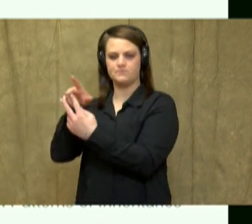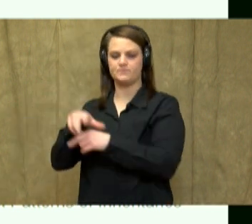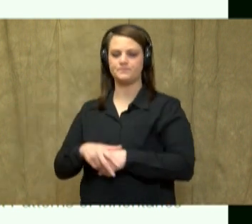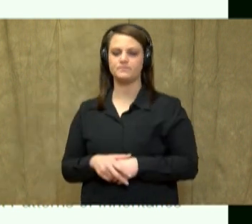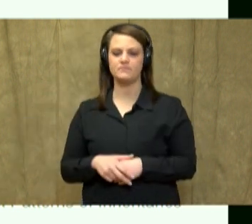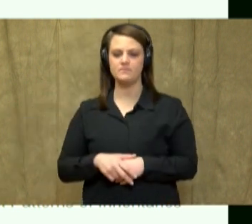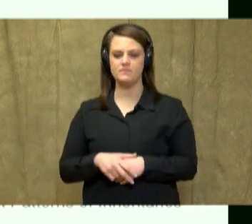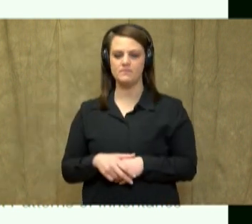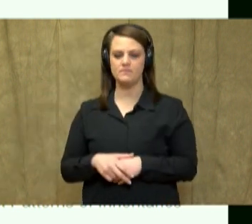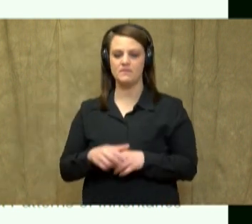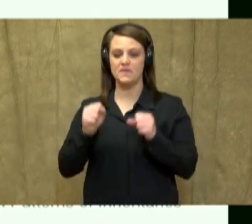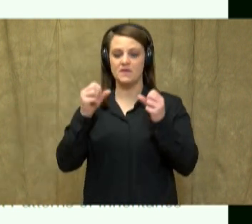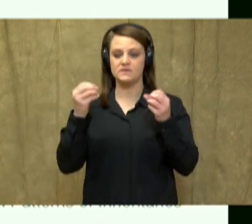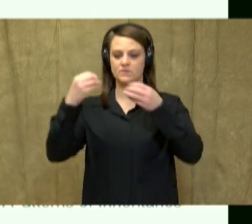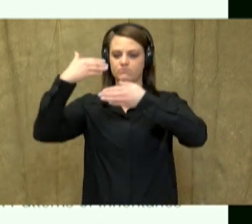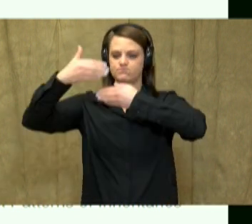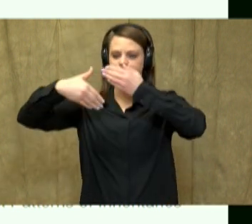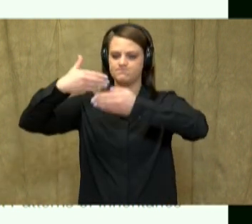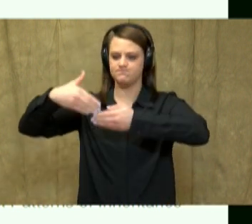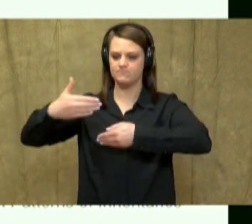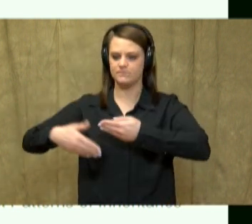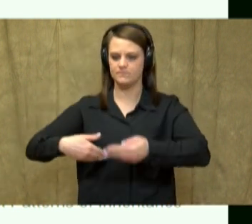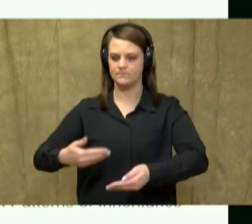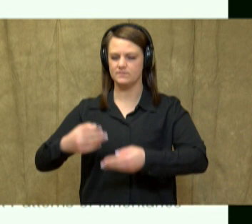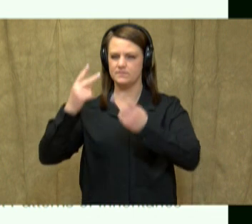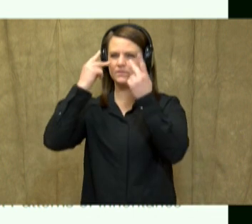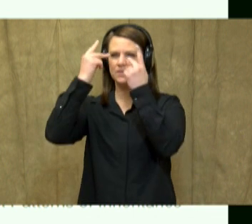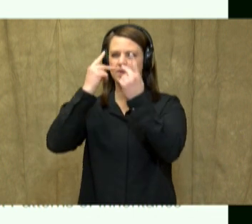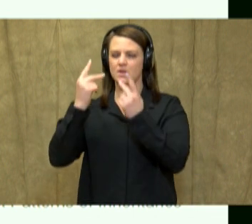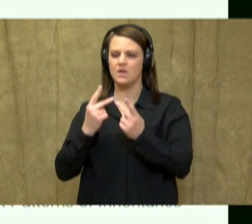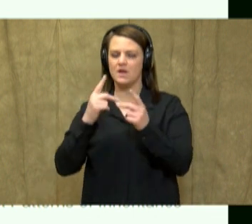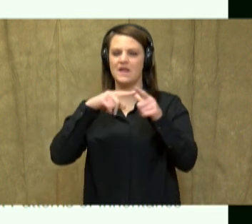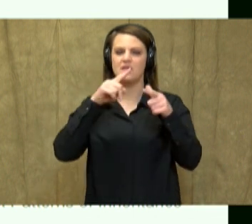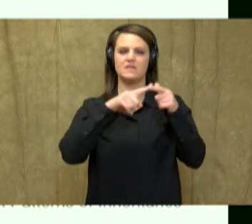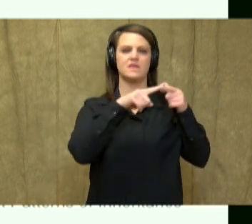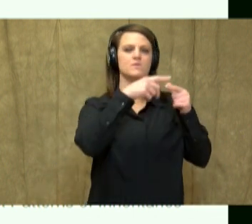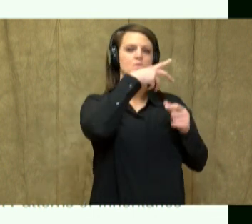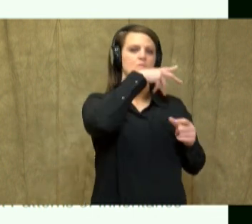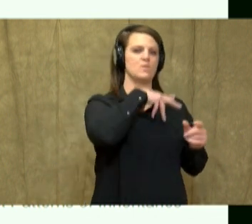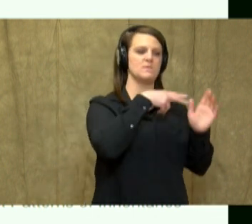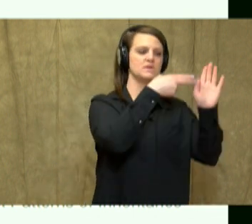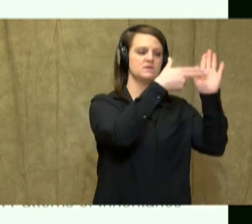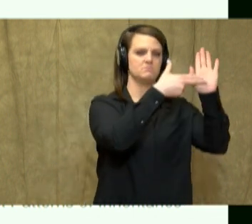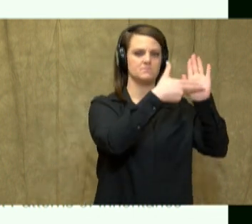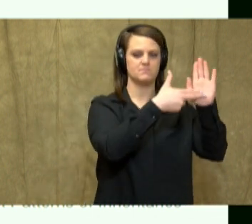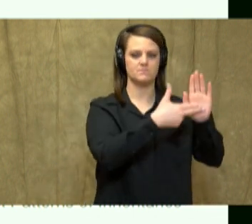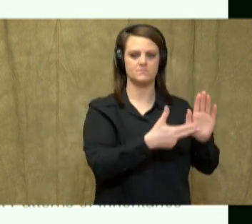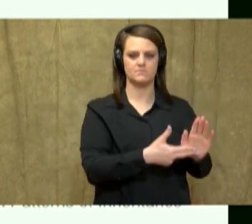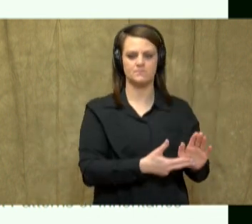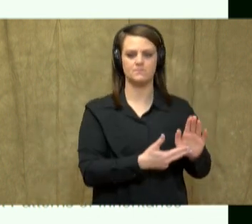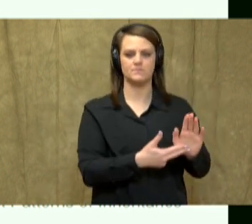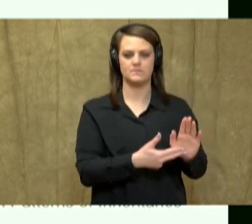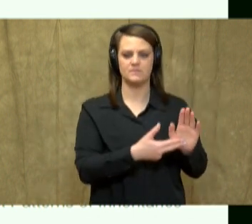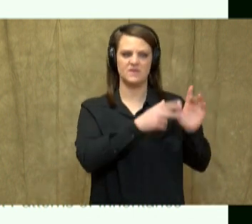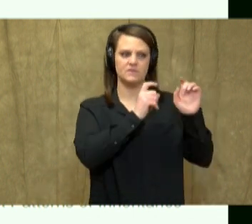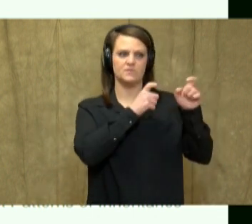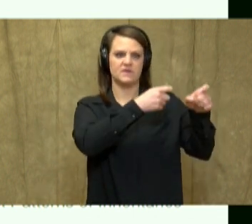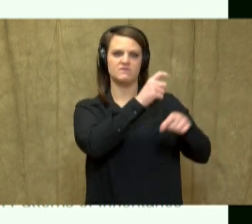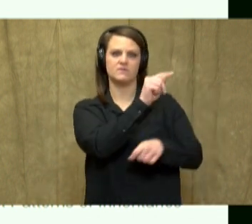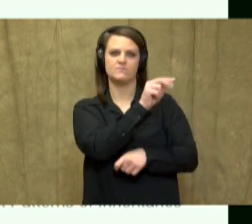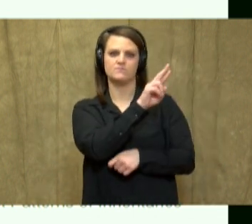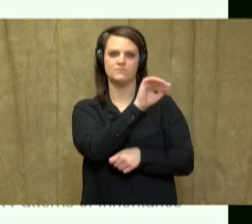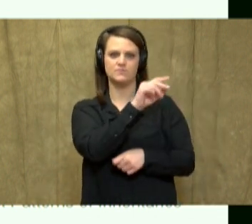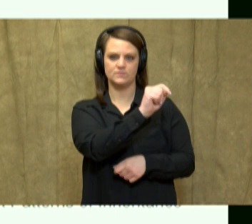can go through and then you do your colorblind, your hemophiliac females, if there are any, and you would give them the trait,